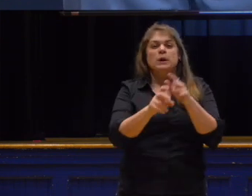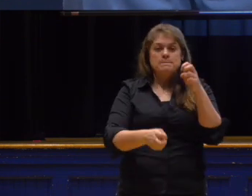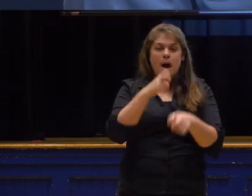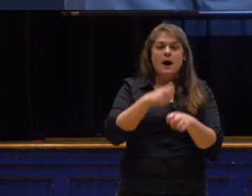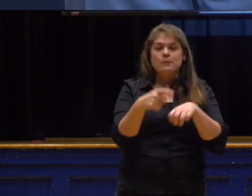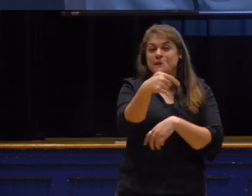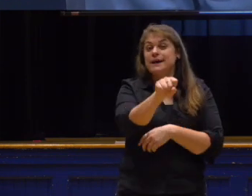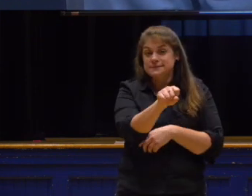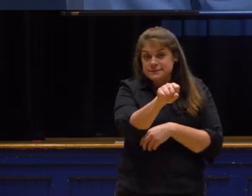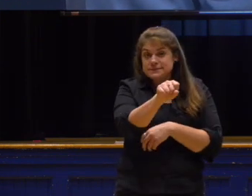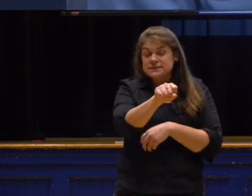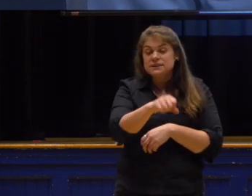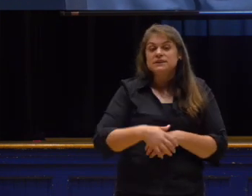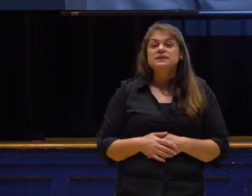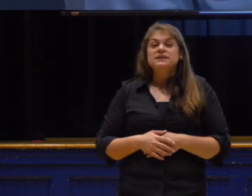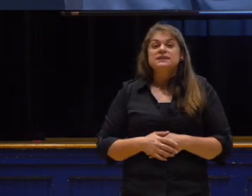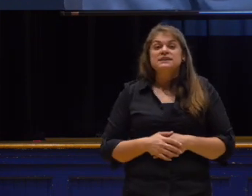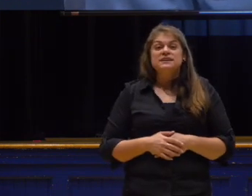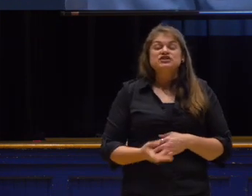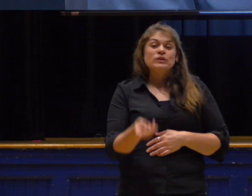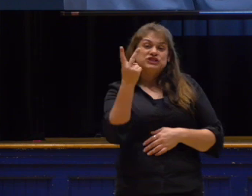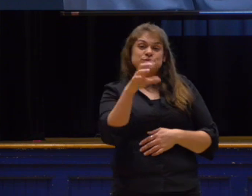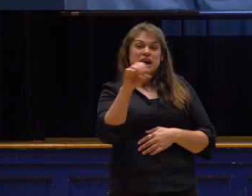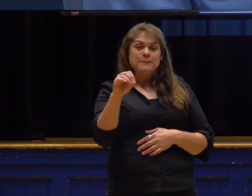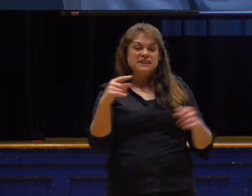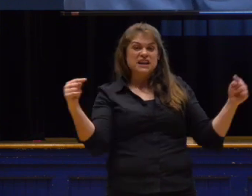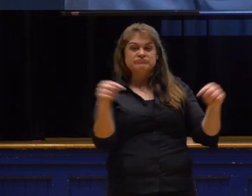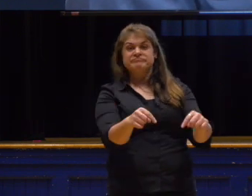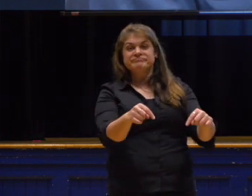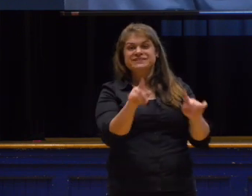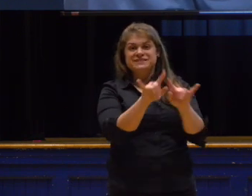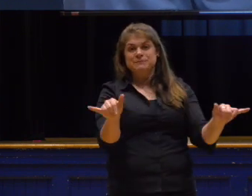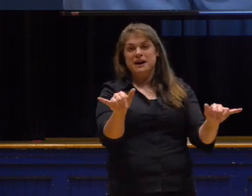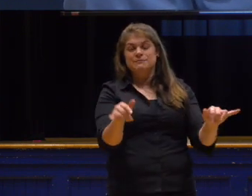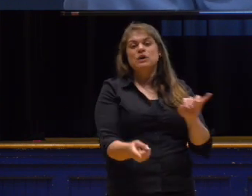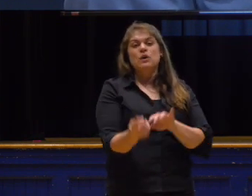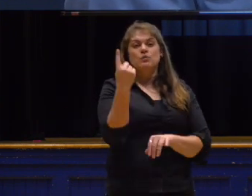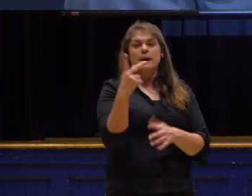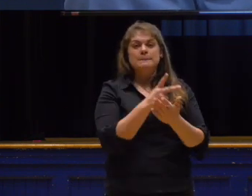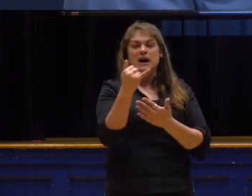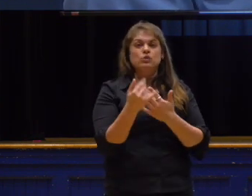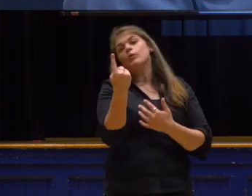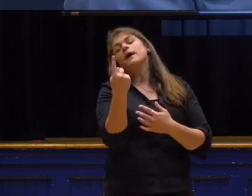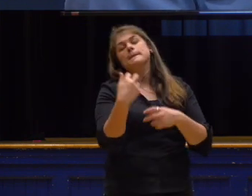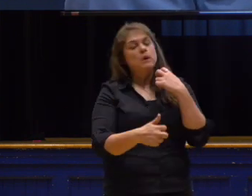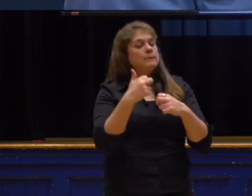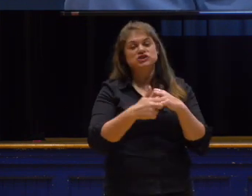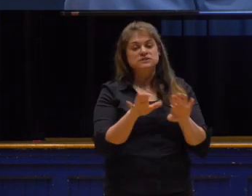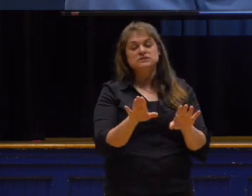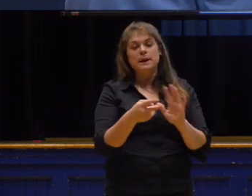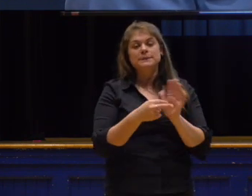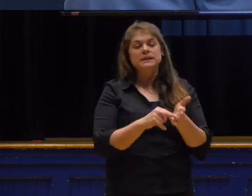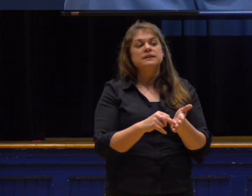became a problem on the gas side. So the two entities needed to be out there at the same time. One of the